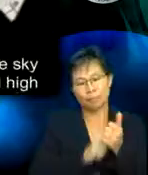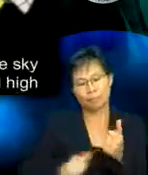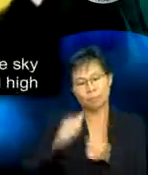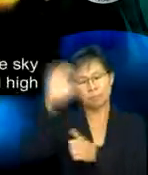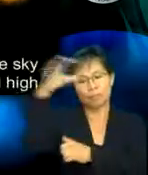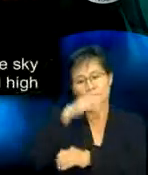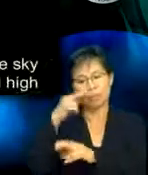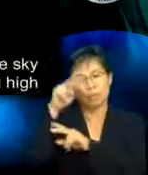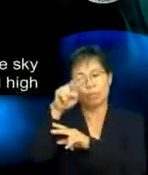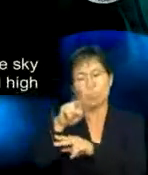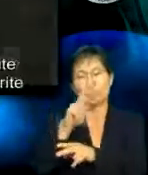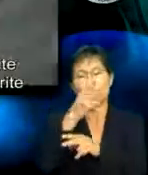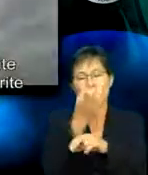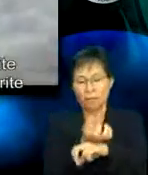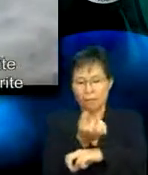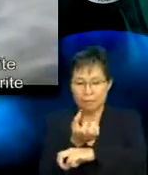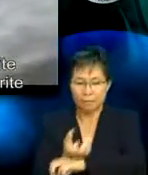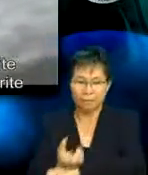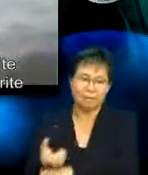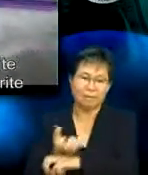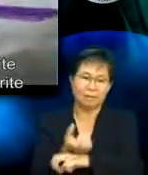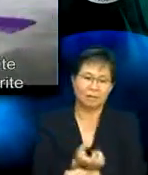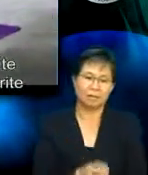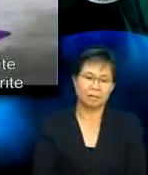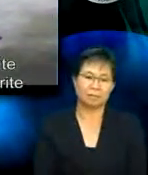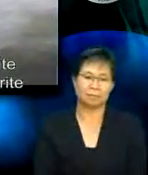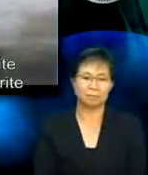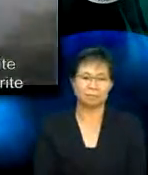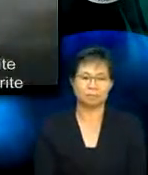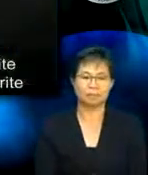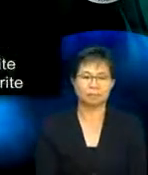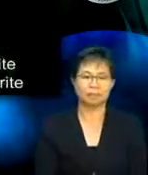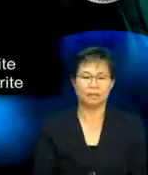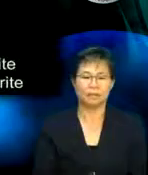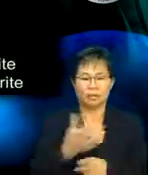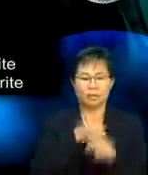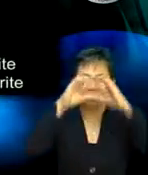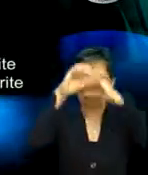fly real high. Go past the satellite or watch a